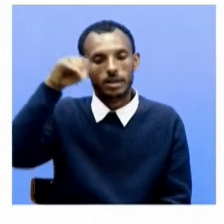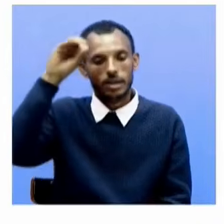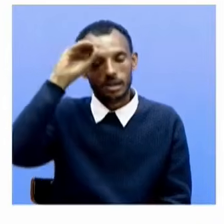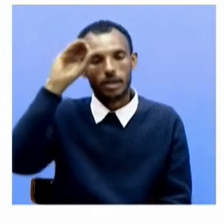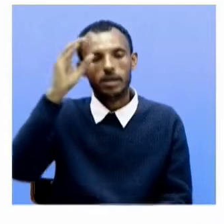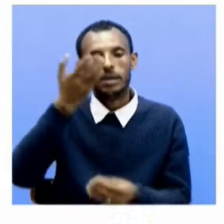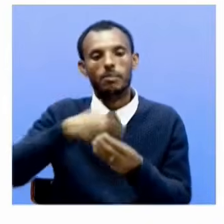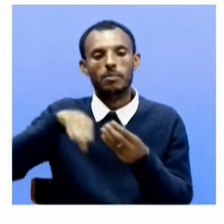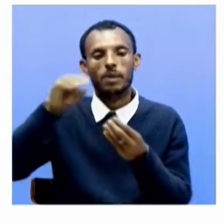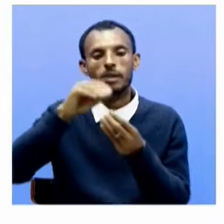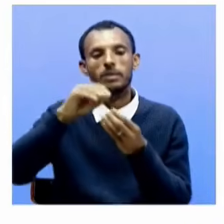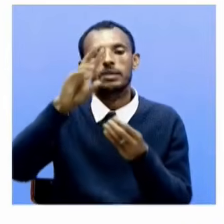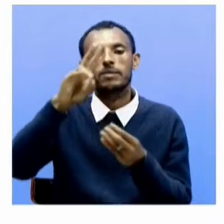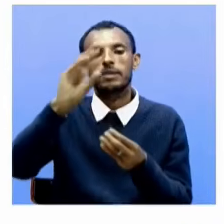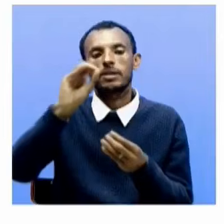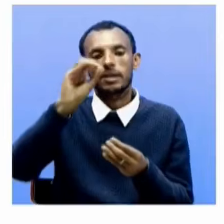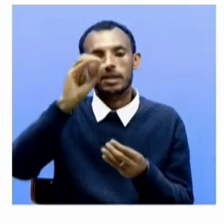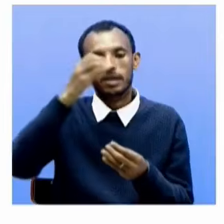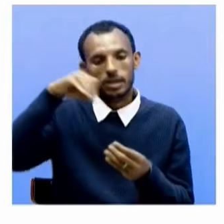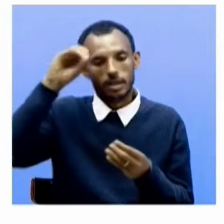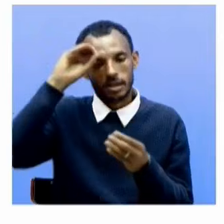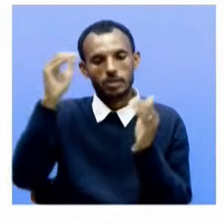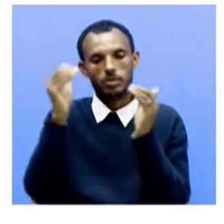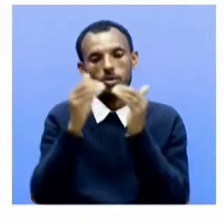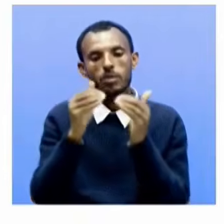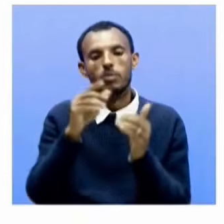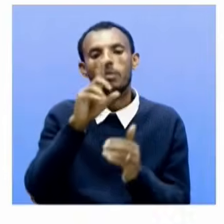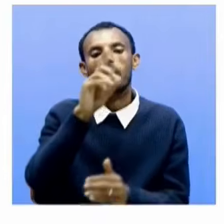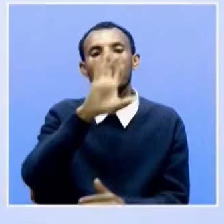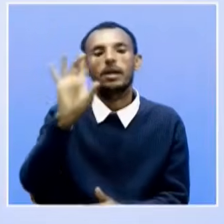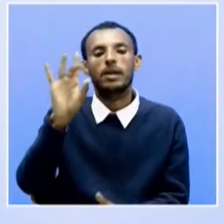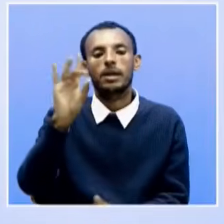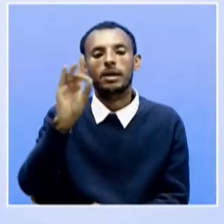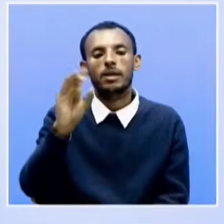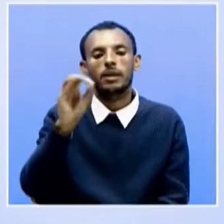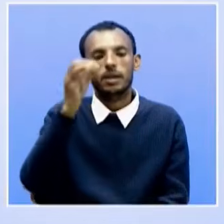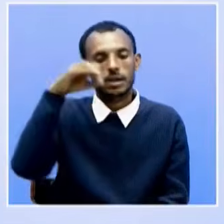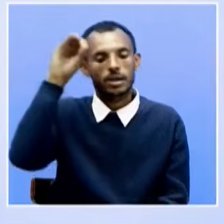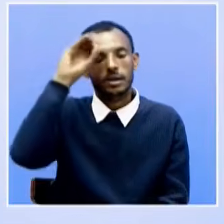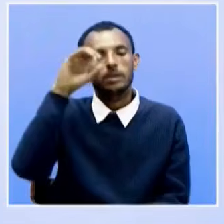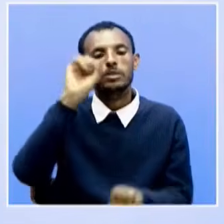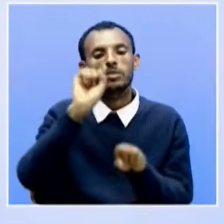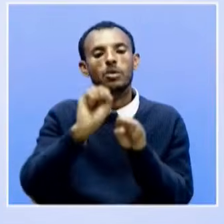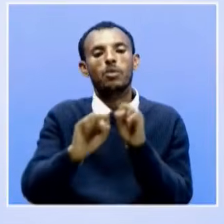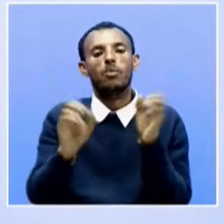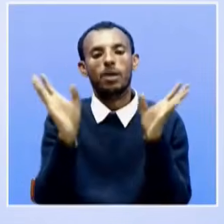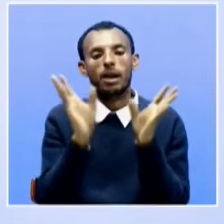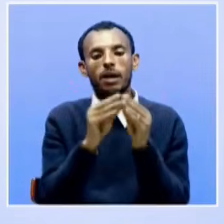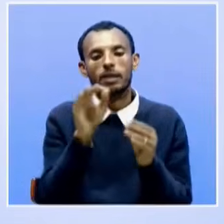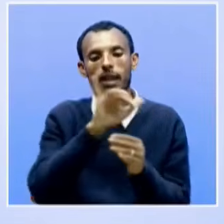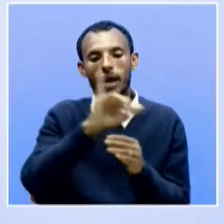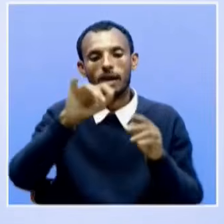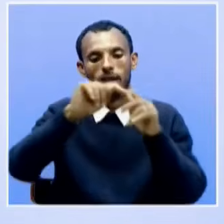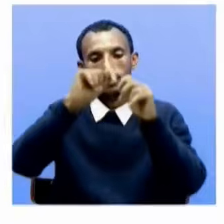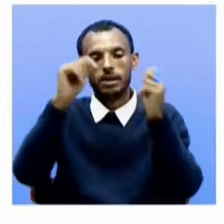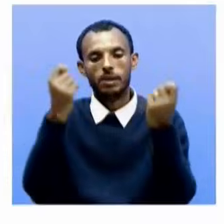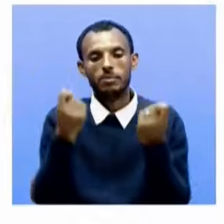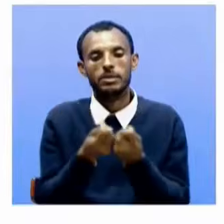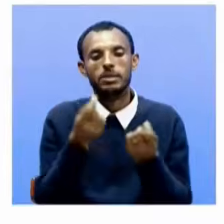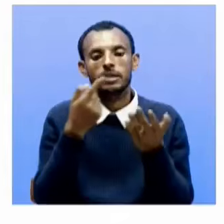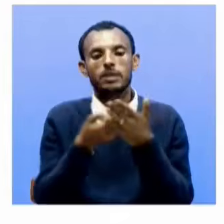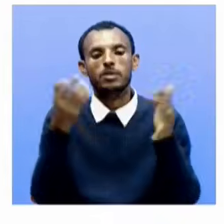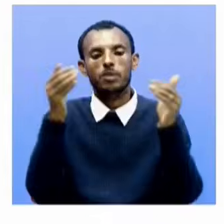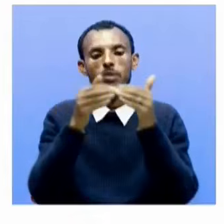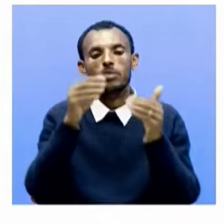plus 70 degree must be 180 degree, right? So collect like terms, this becomes